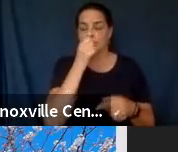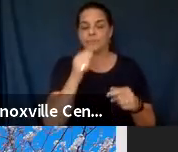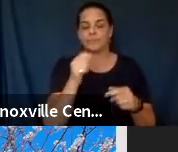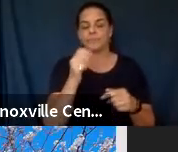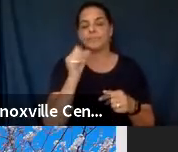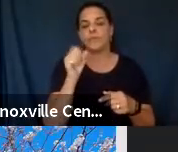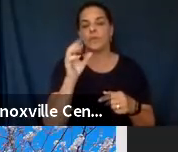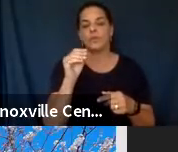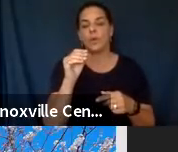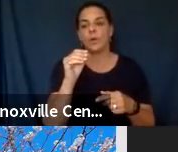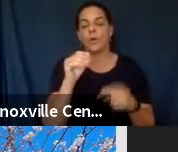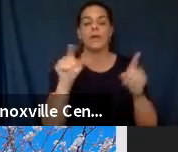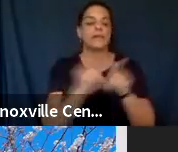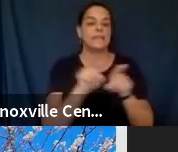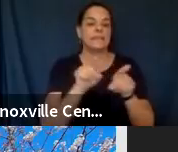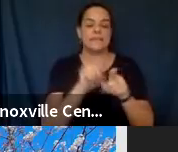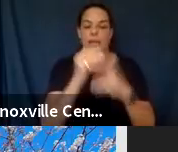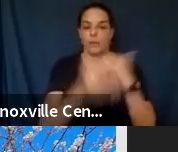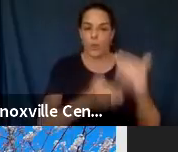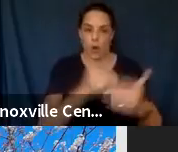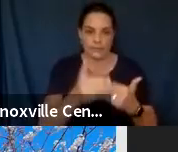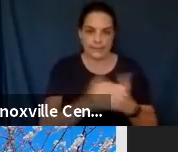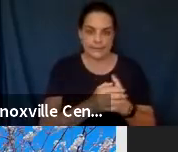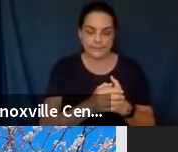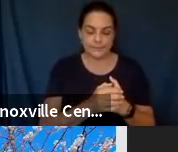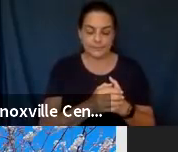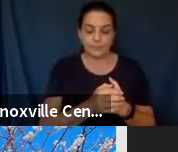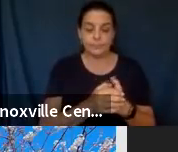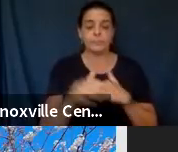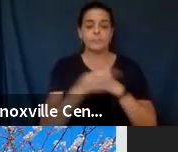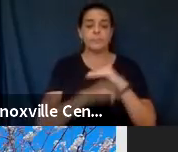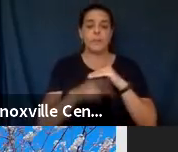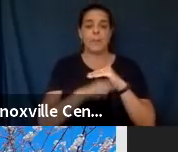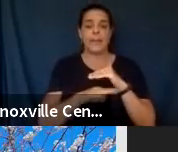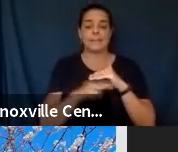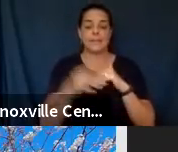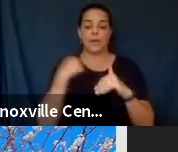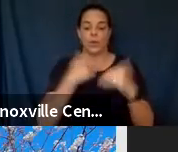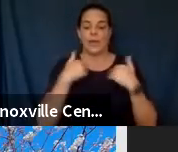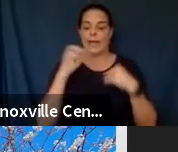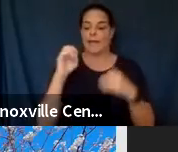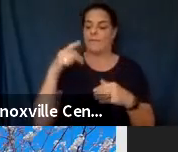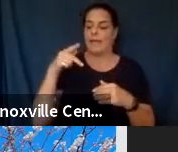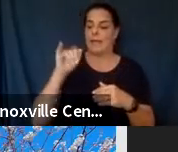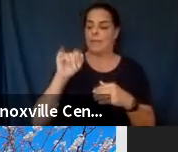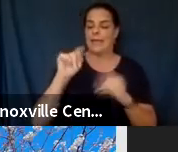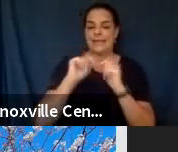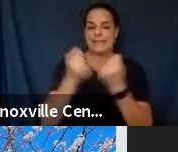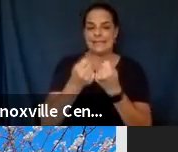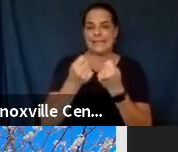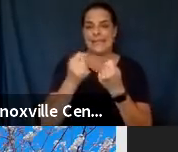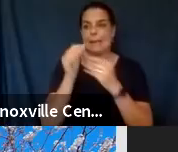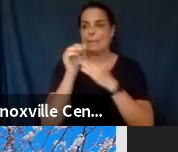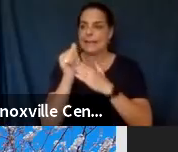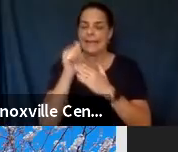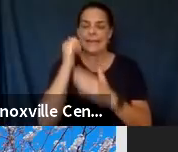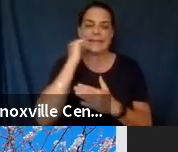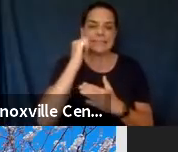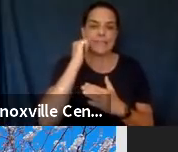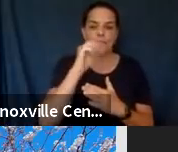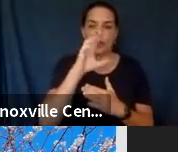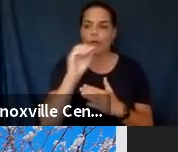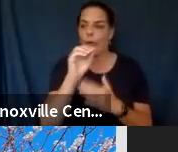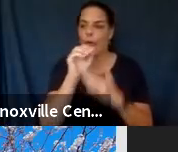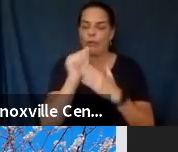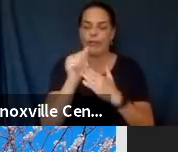So in the same process, so essentially the schools, we have teams. So we have epi team leads every day and co-leads that are kind of running